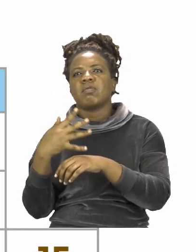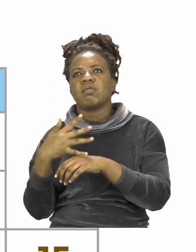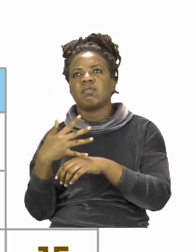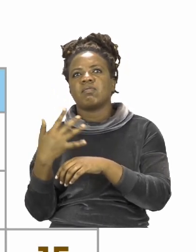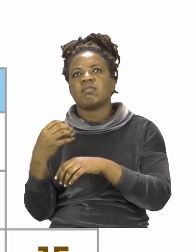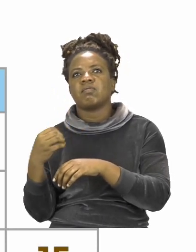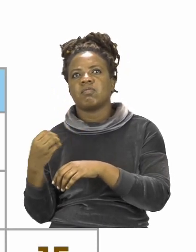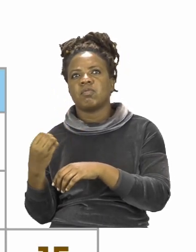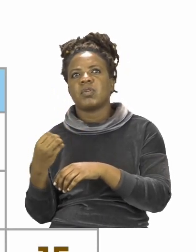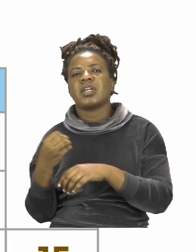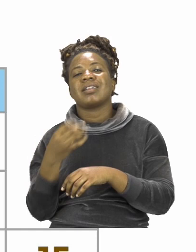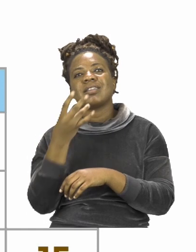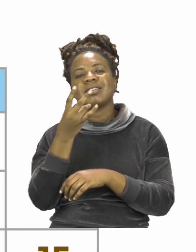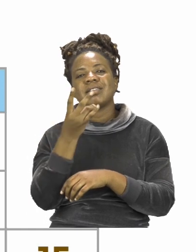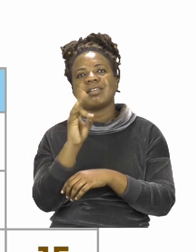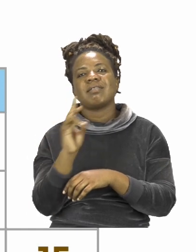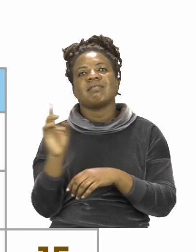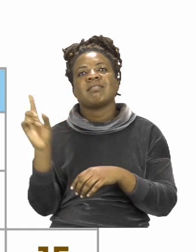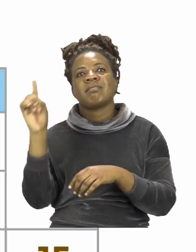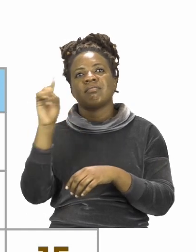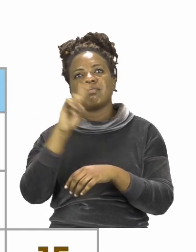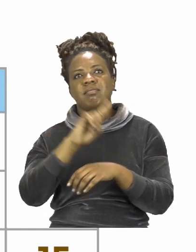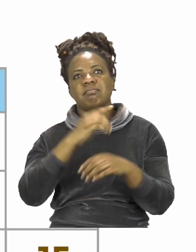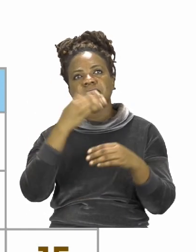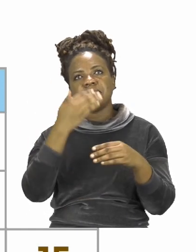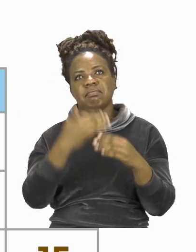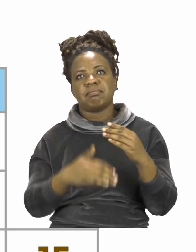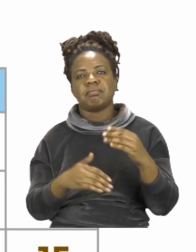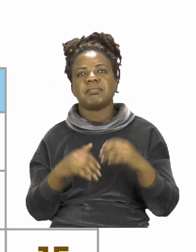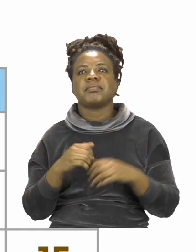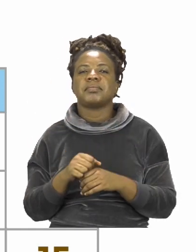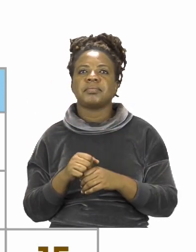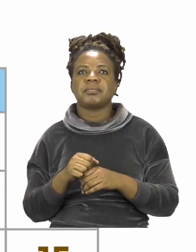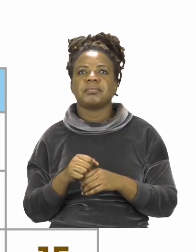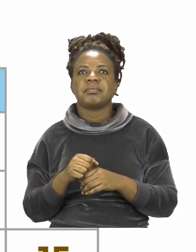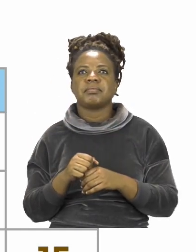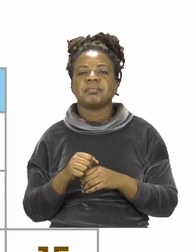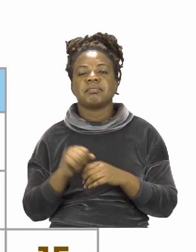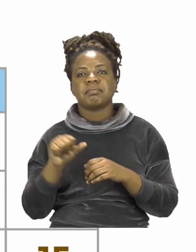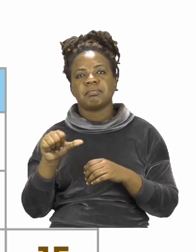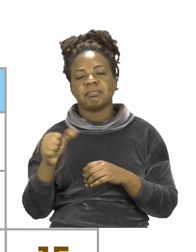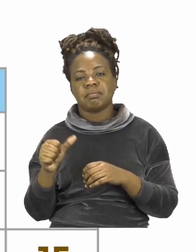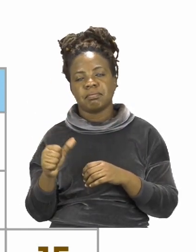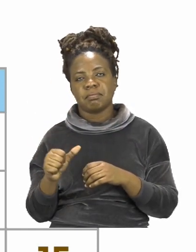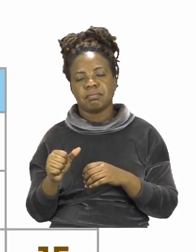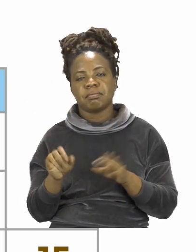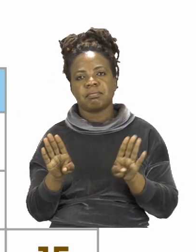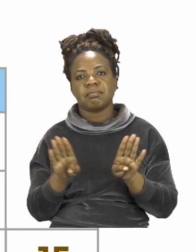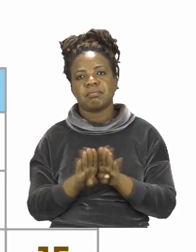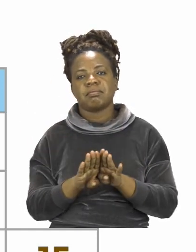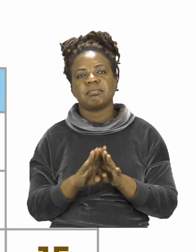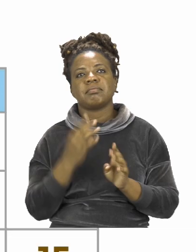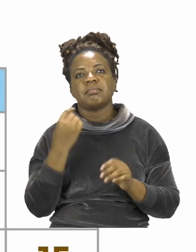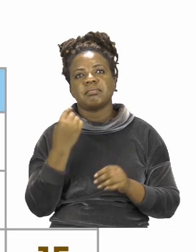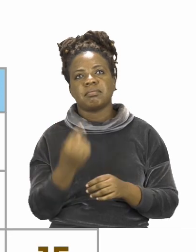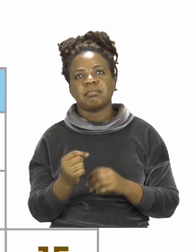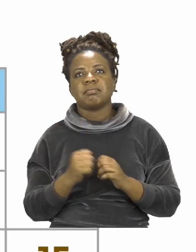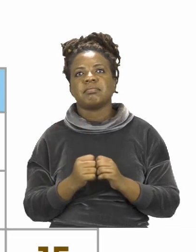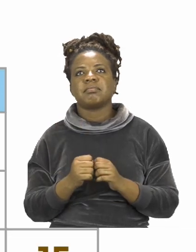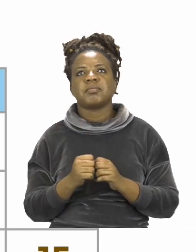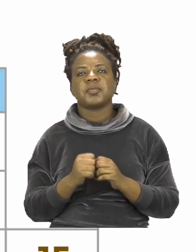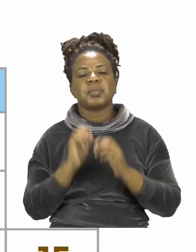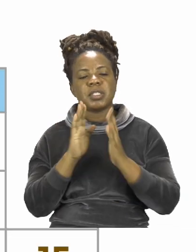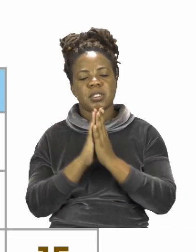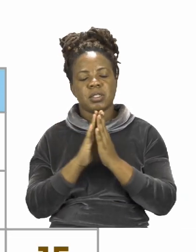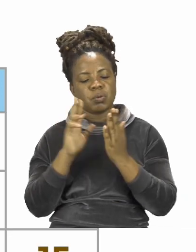when you are done answering, read it again. Take your time with the calendar, boys and girls, and also take your time with the